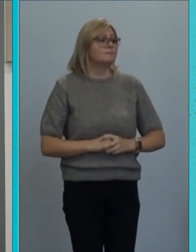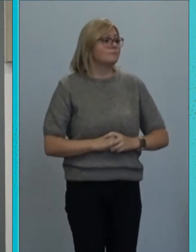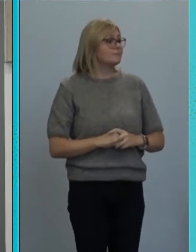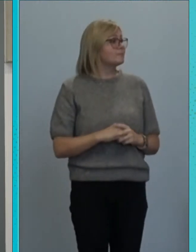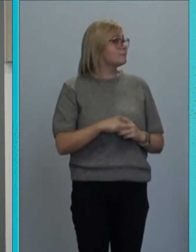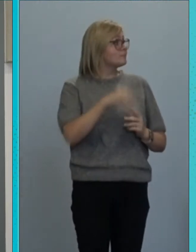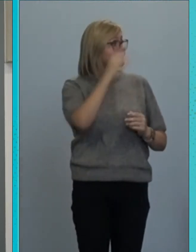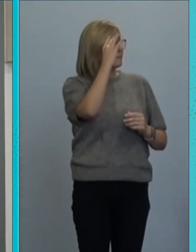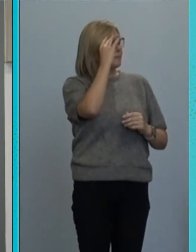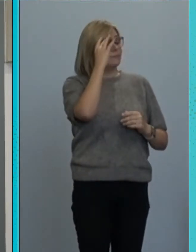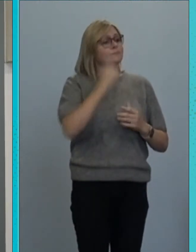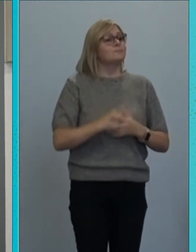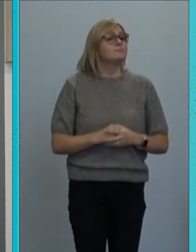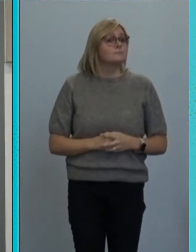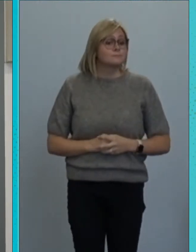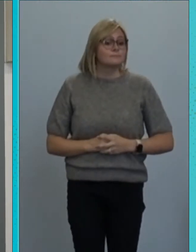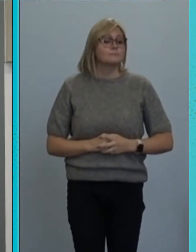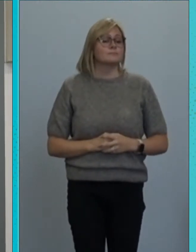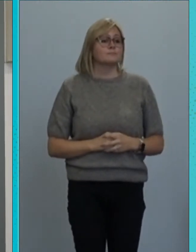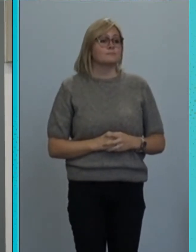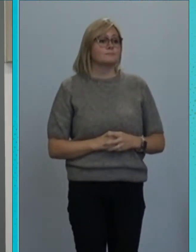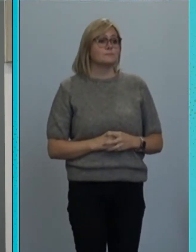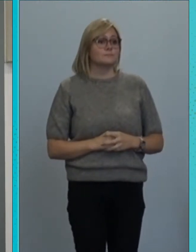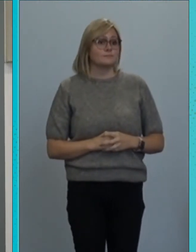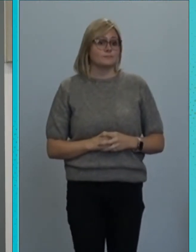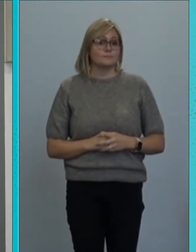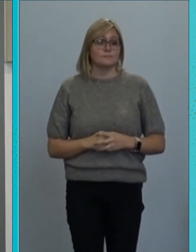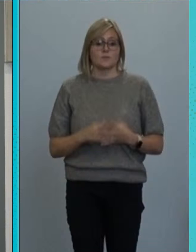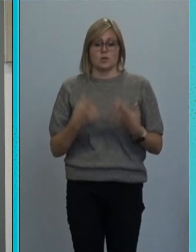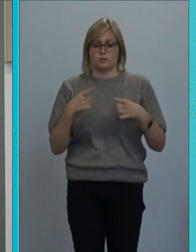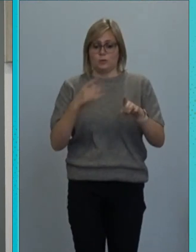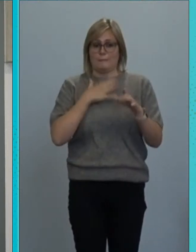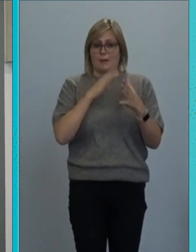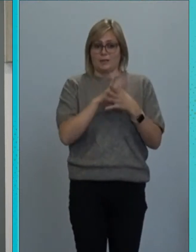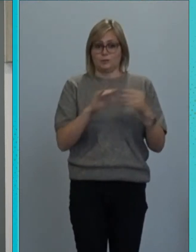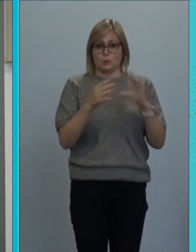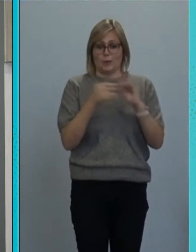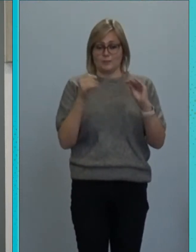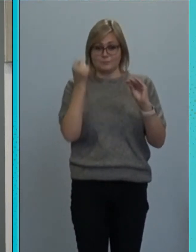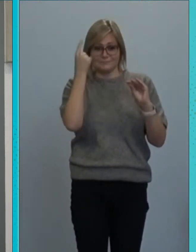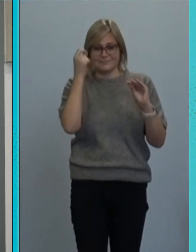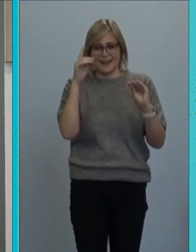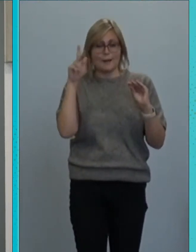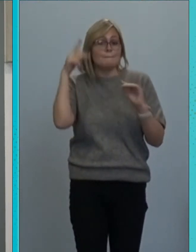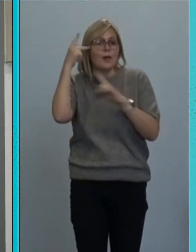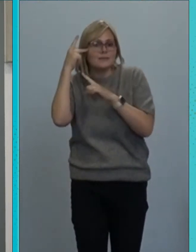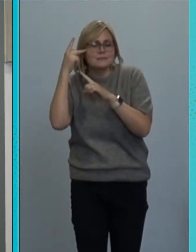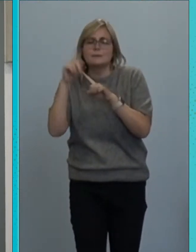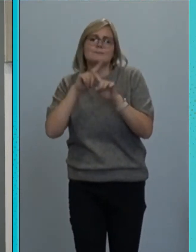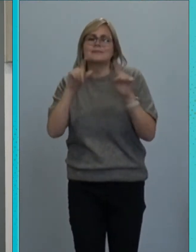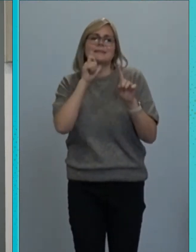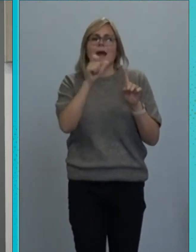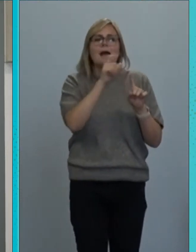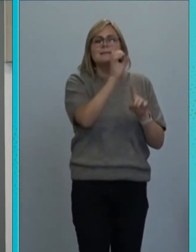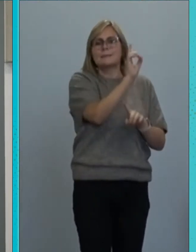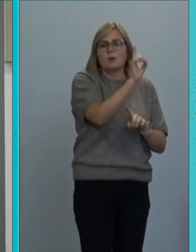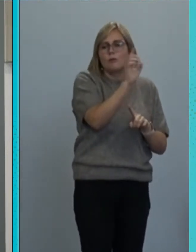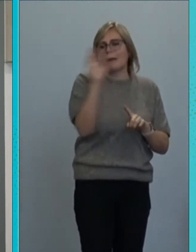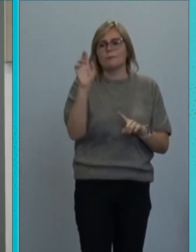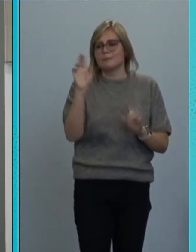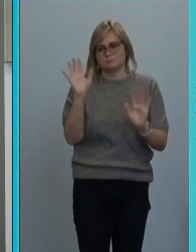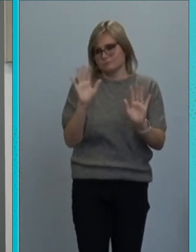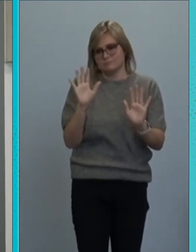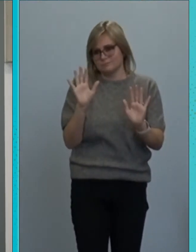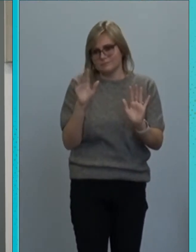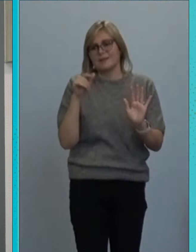of my reporting did the word Democrat or Republican ever come up. And